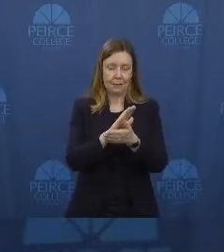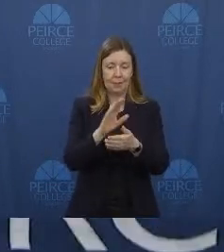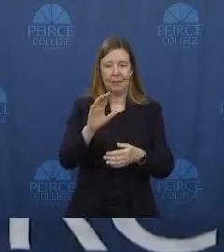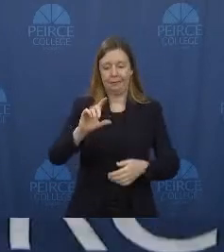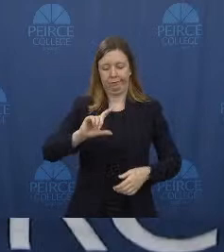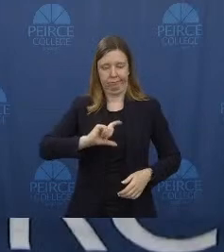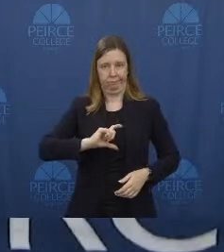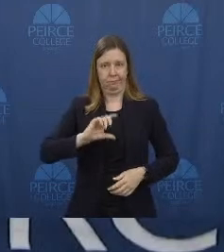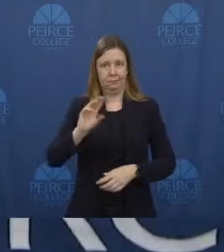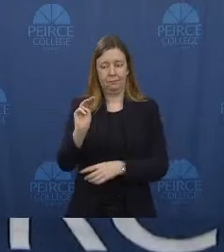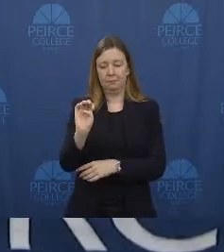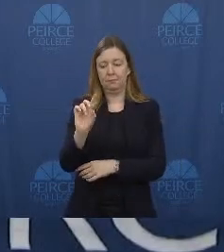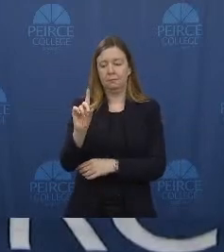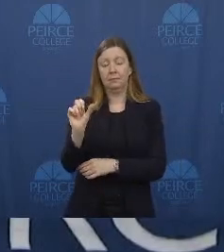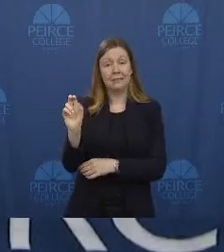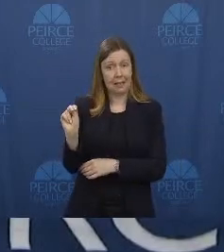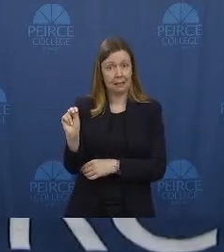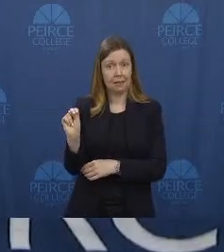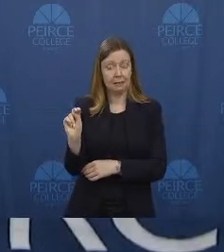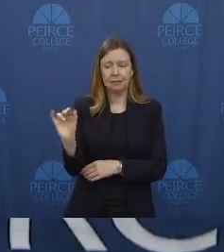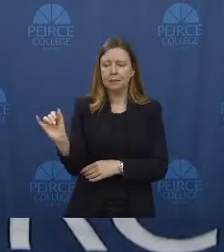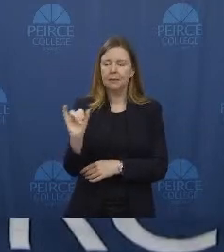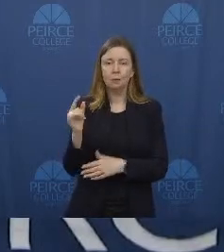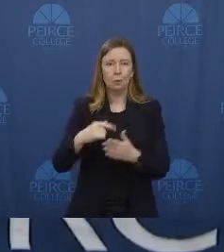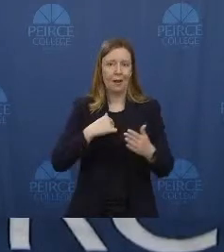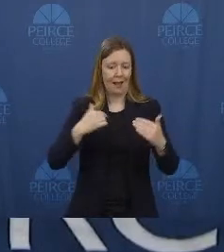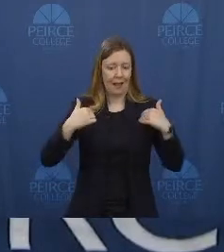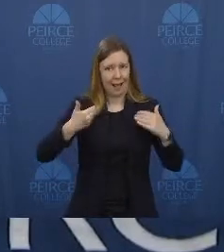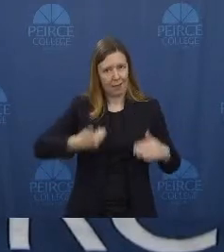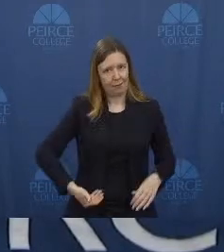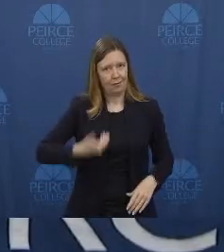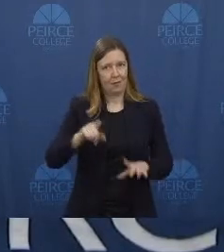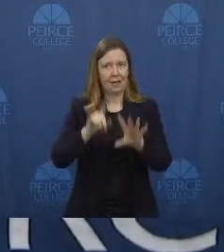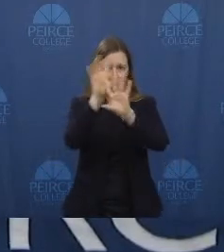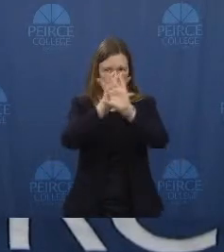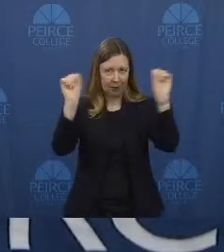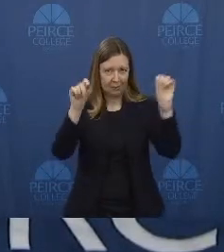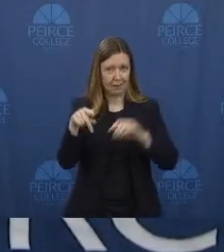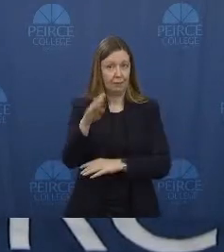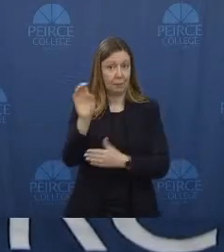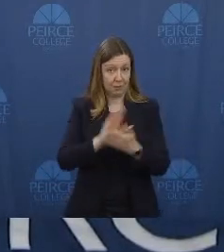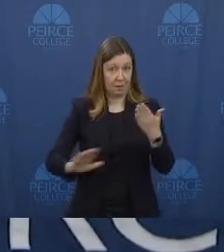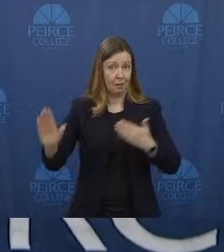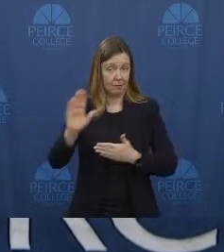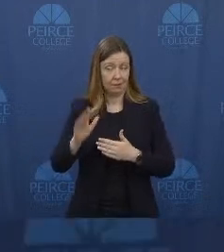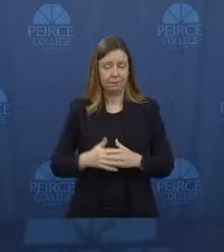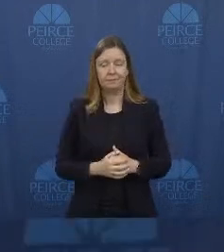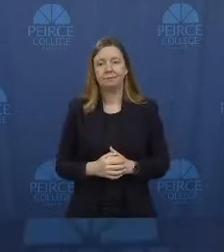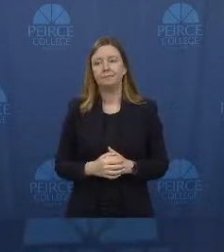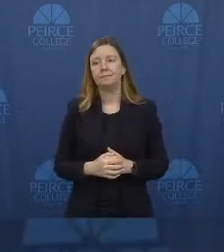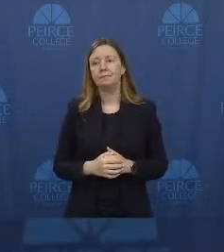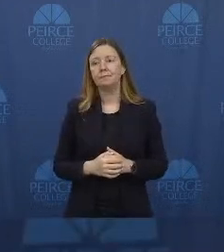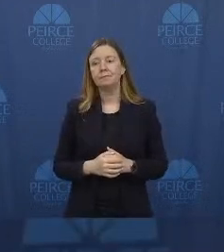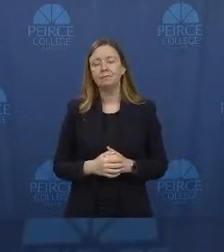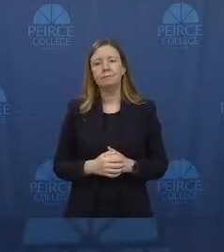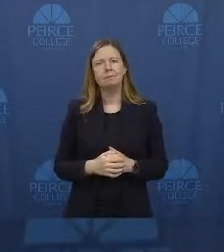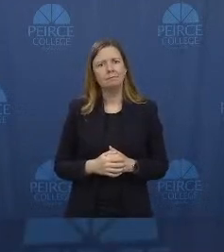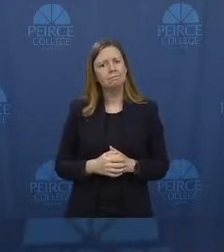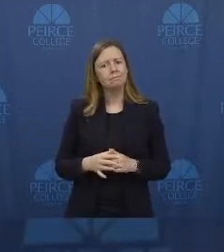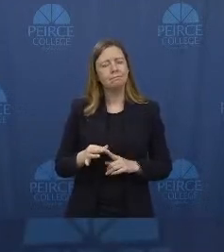medallion, similar to the one that I wear as president of Peirce College. These are